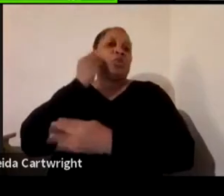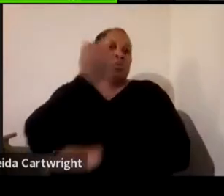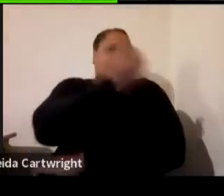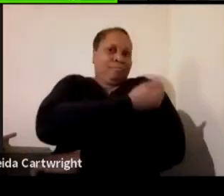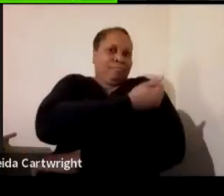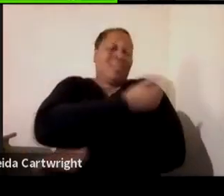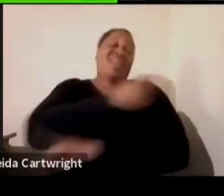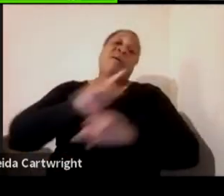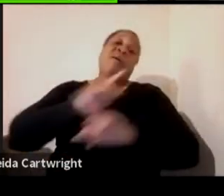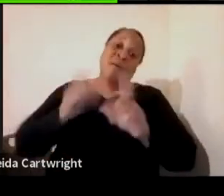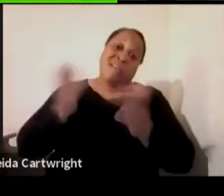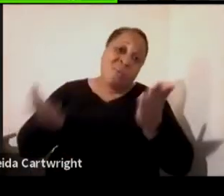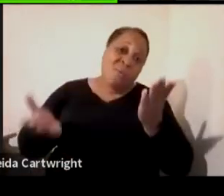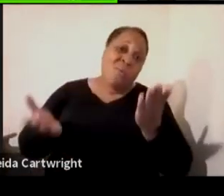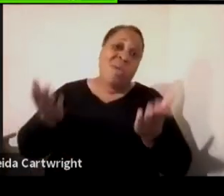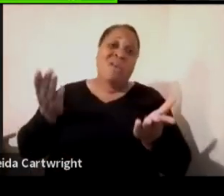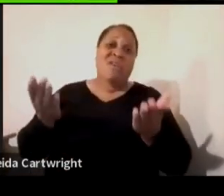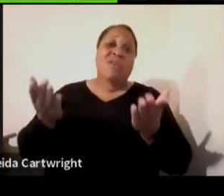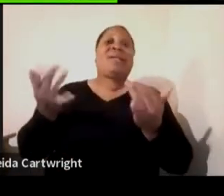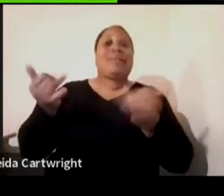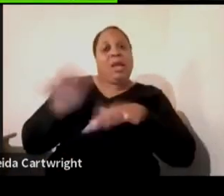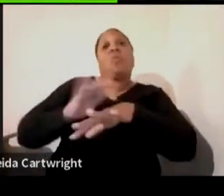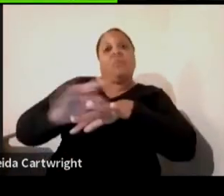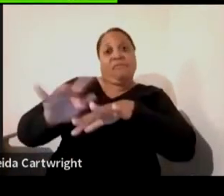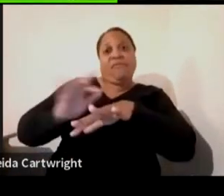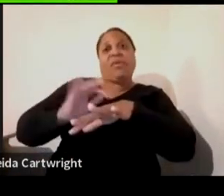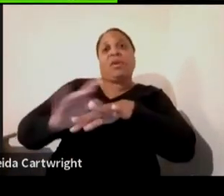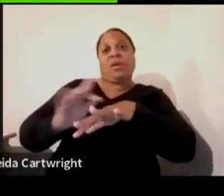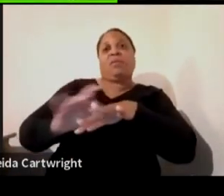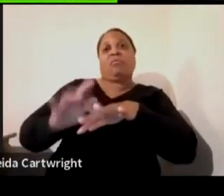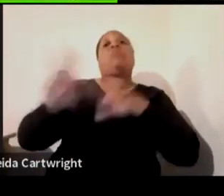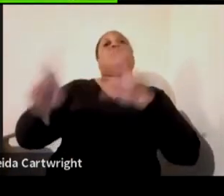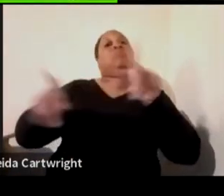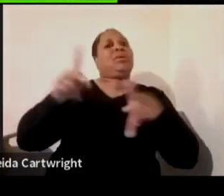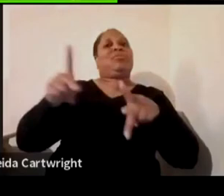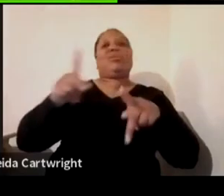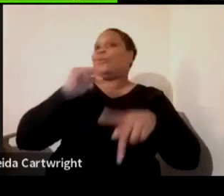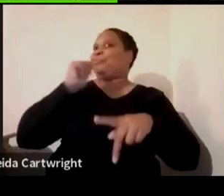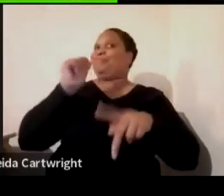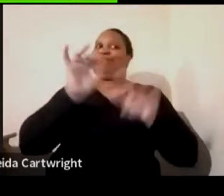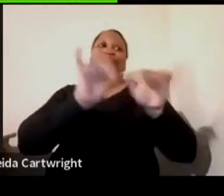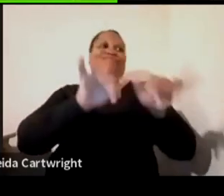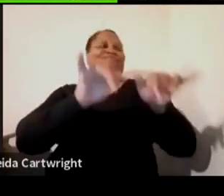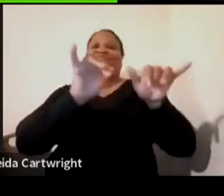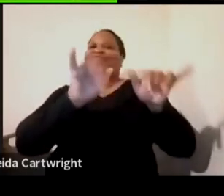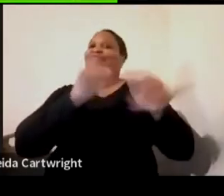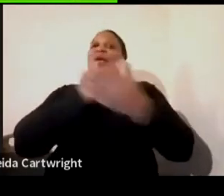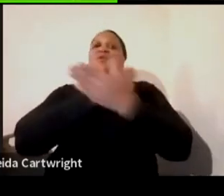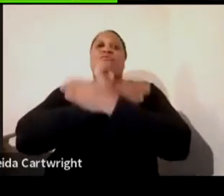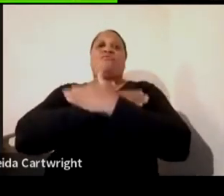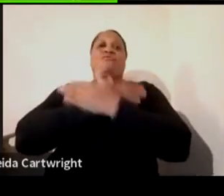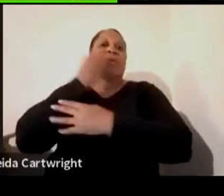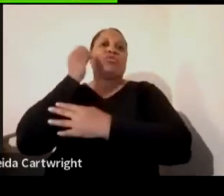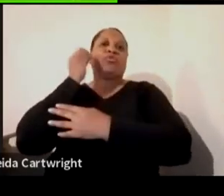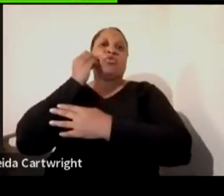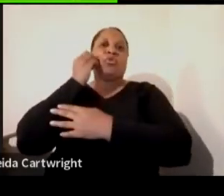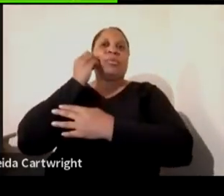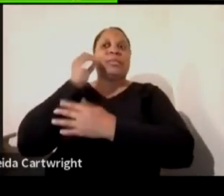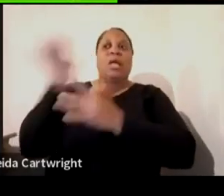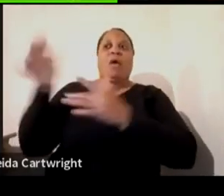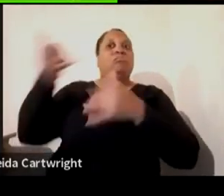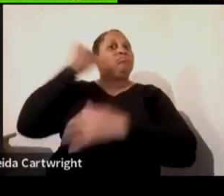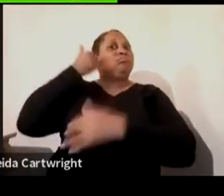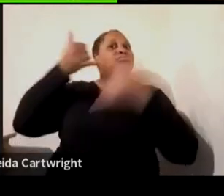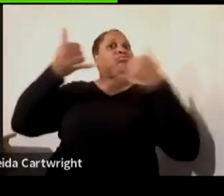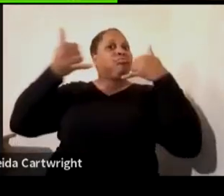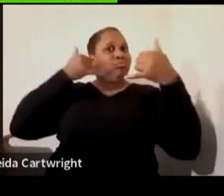However, we have available for those who don't reside in the rest homes, they can call our hotline, the